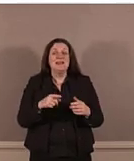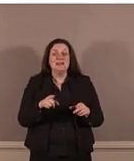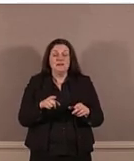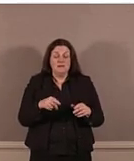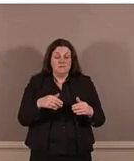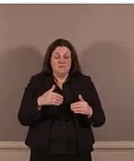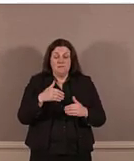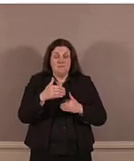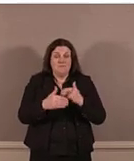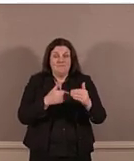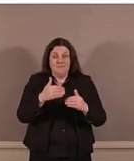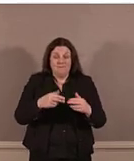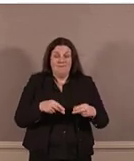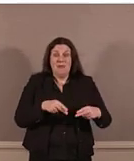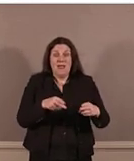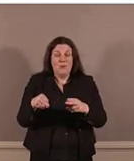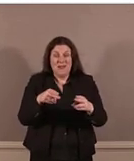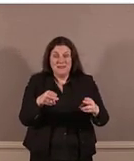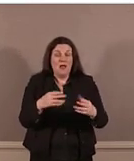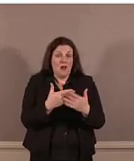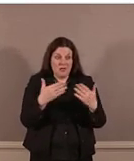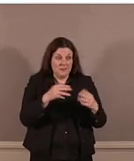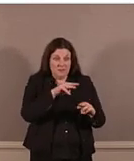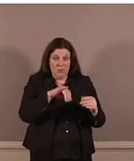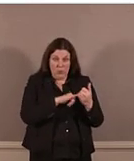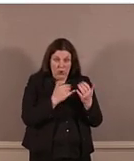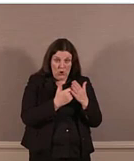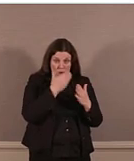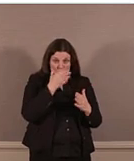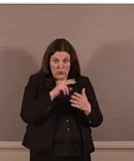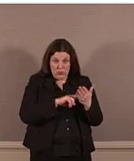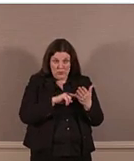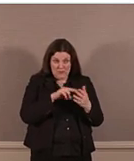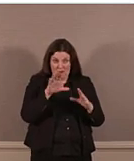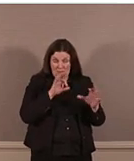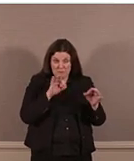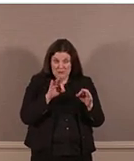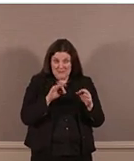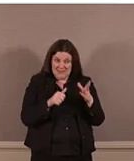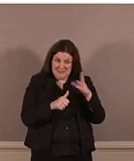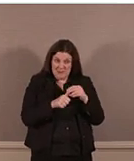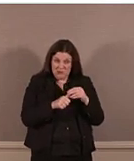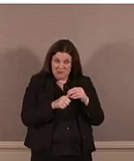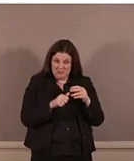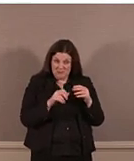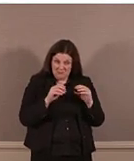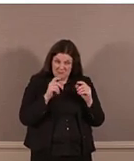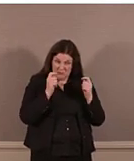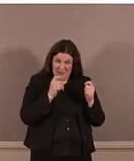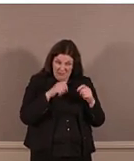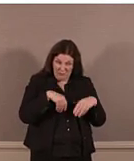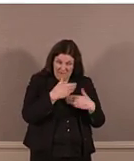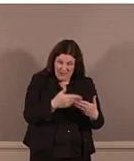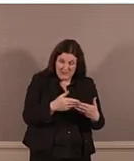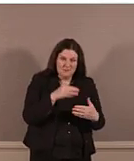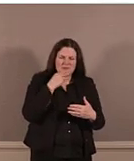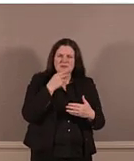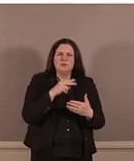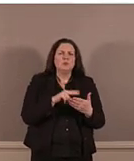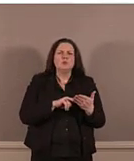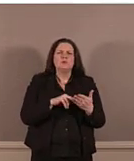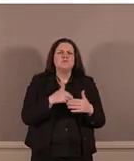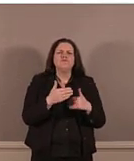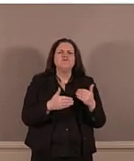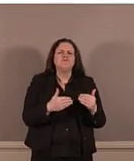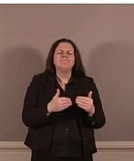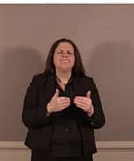And a lot of learners who would avail of options in the specialist training providers would progress on then to maybe